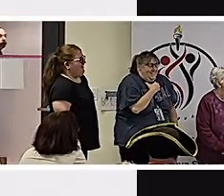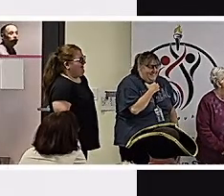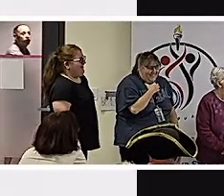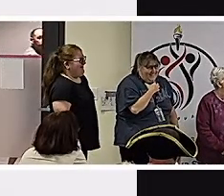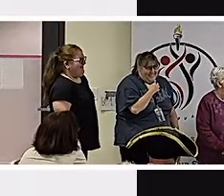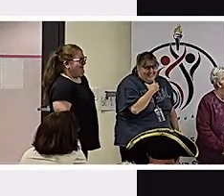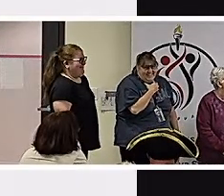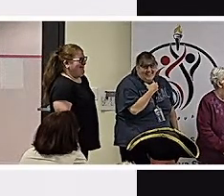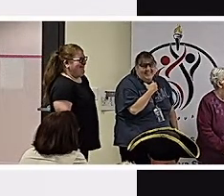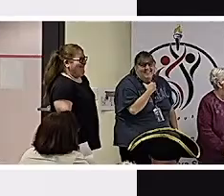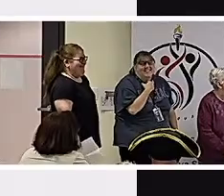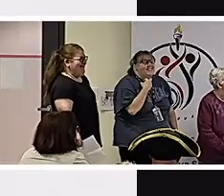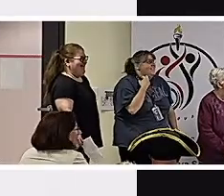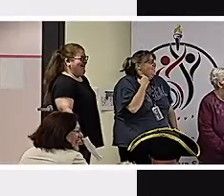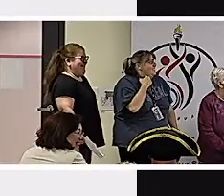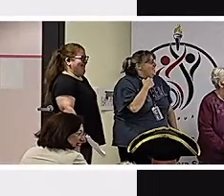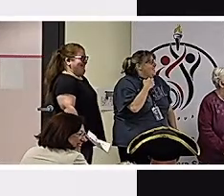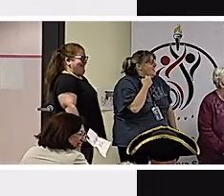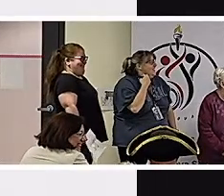with...